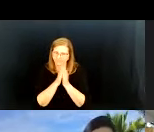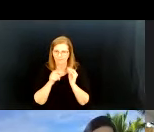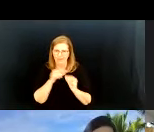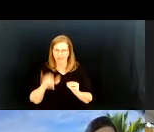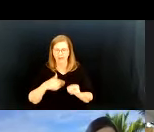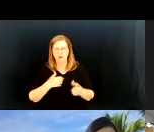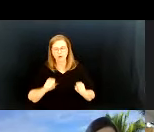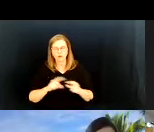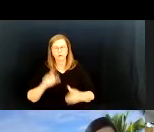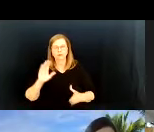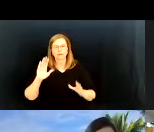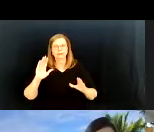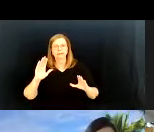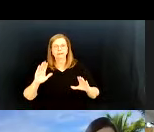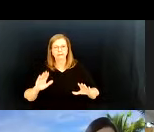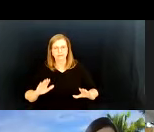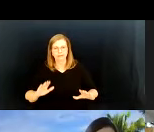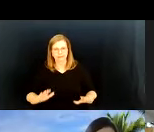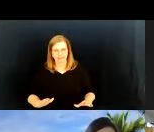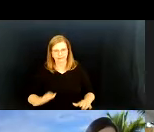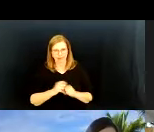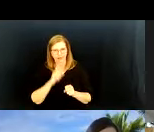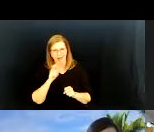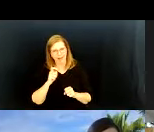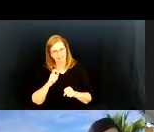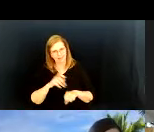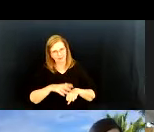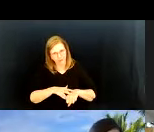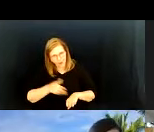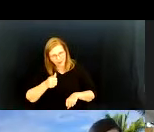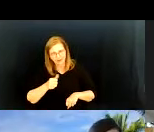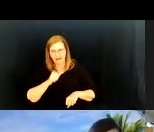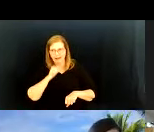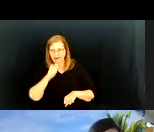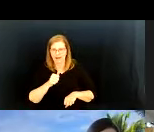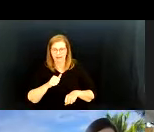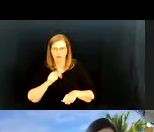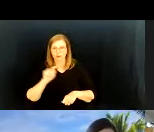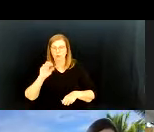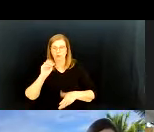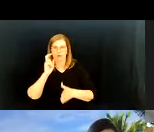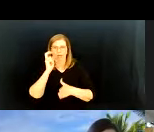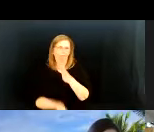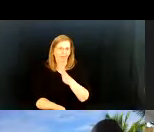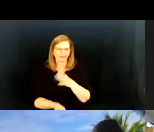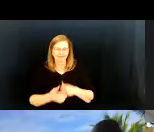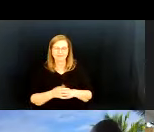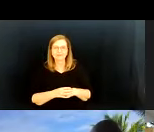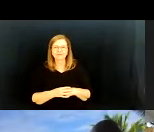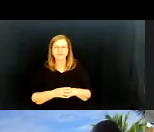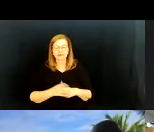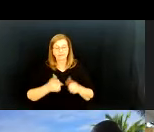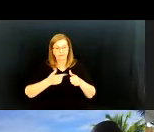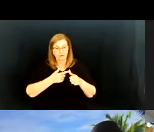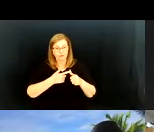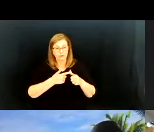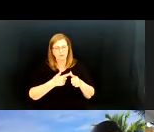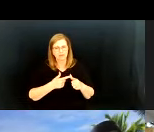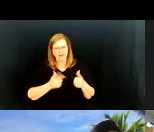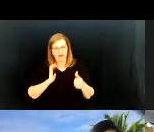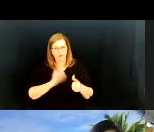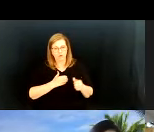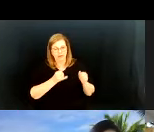to make sure that I'm going through this a little bit slower and not getting too involved in this. So First off, we have our